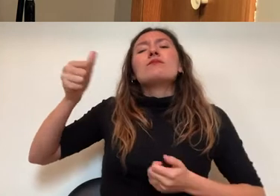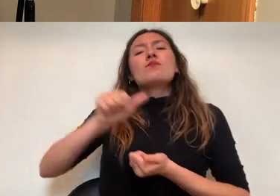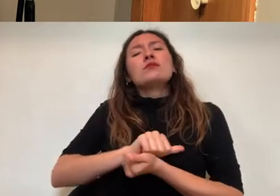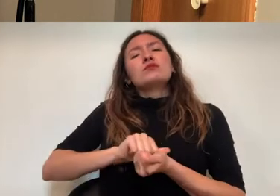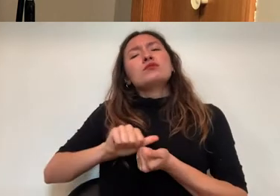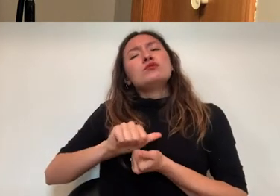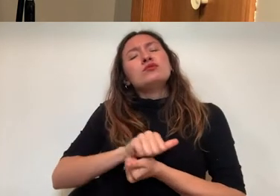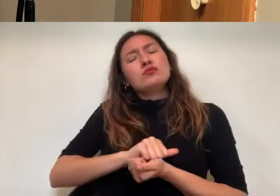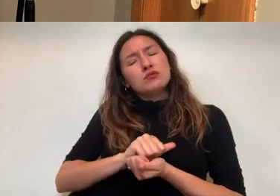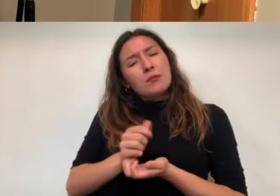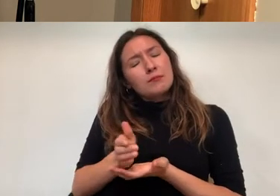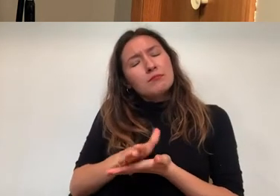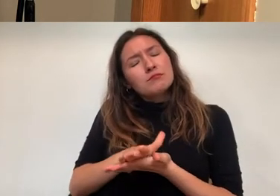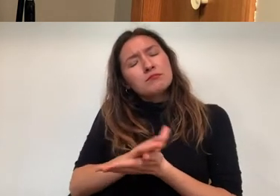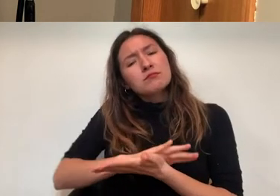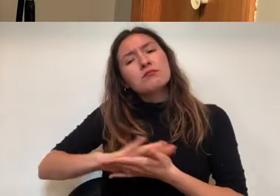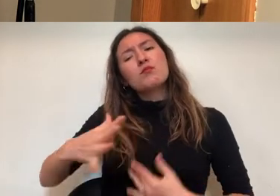washes white as snow.